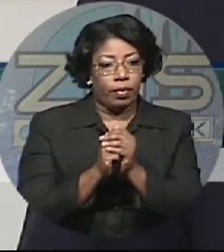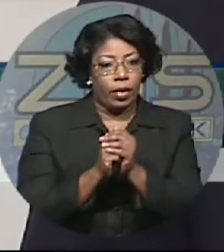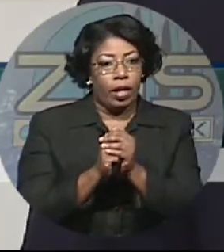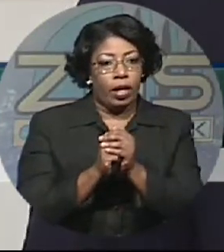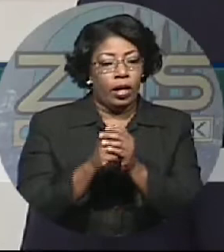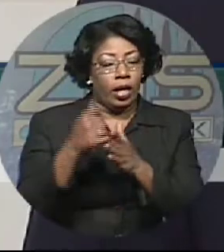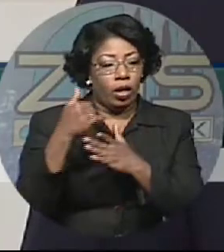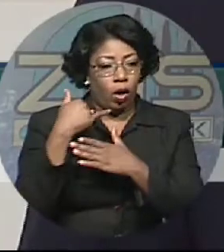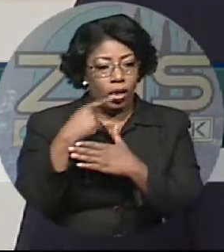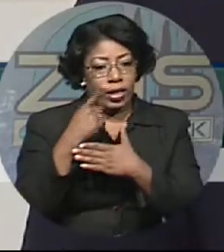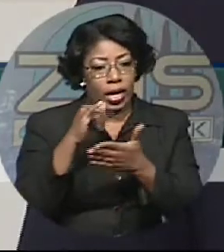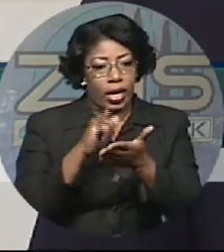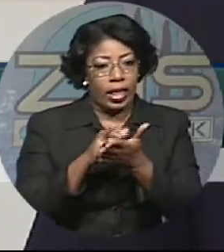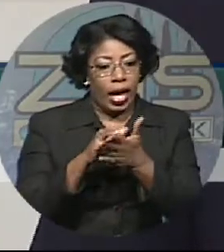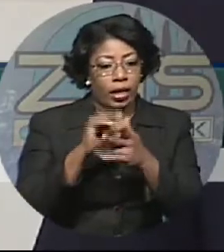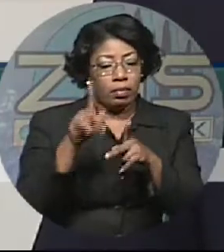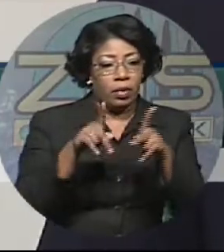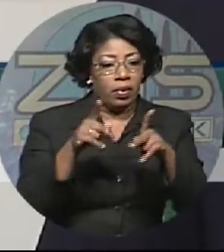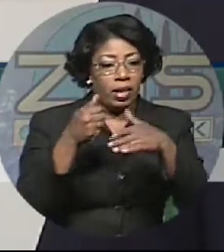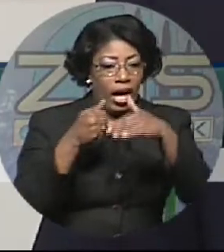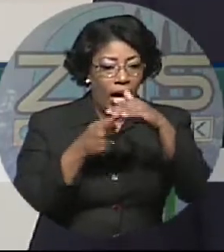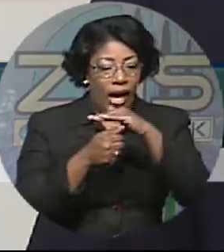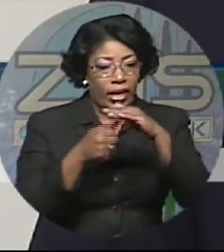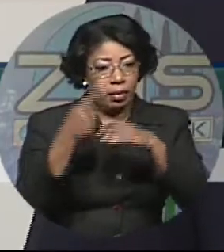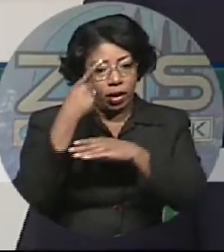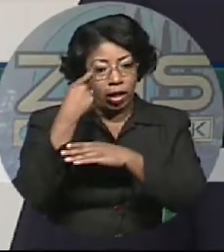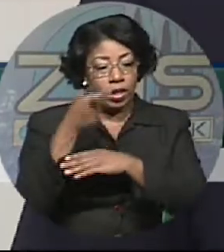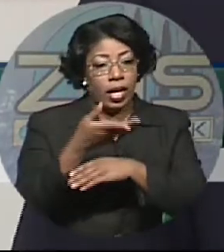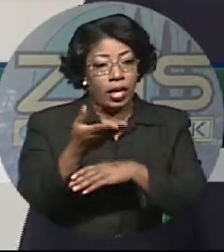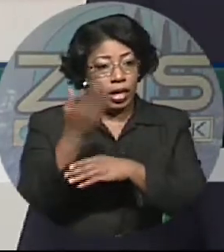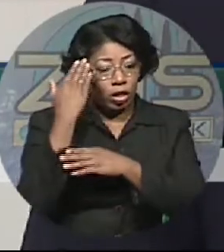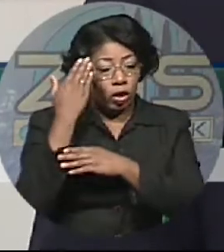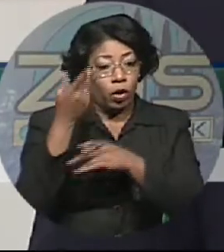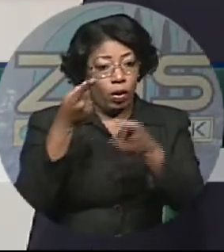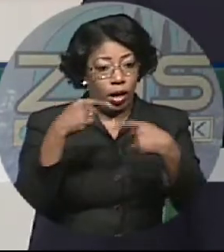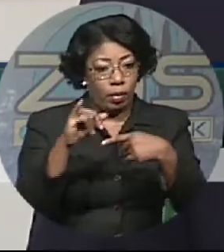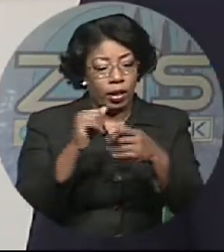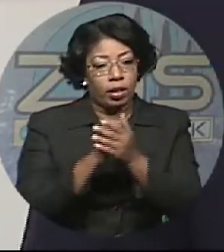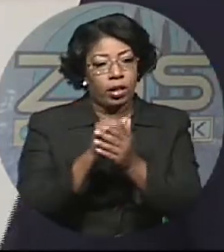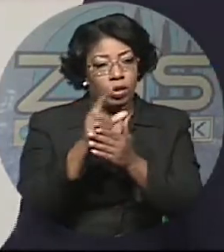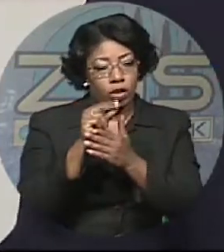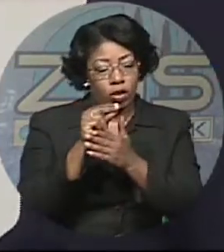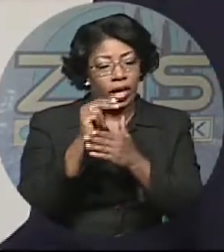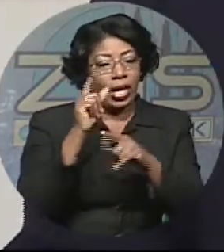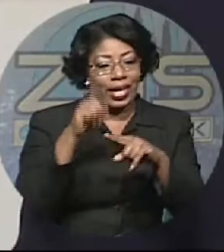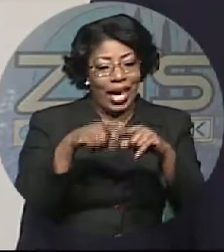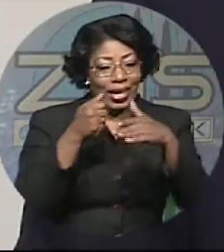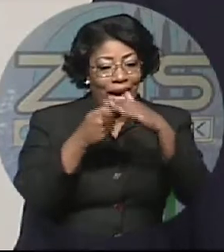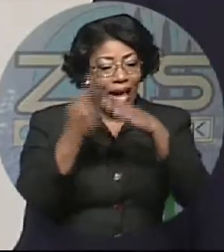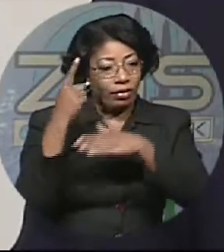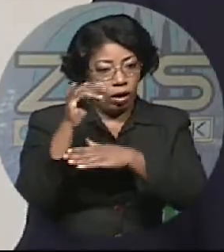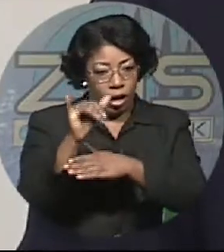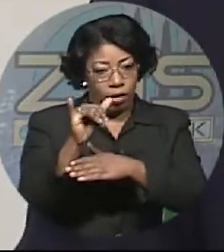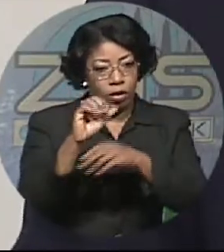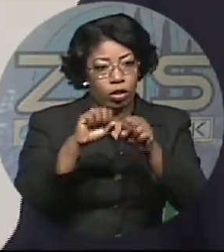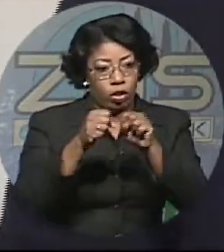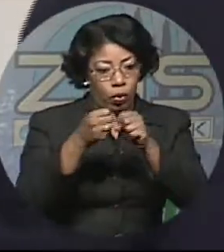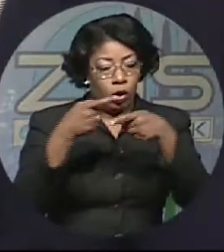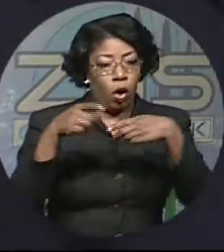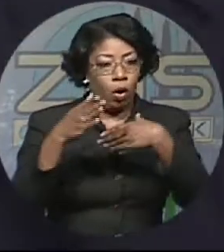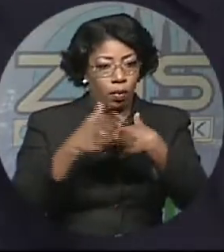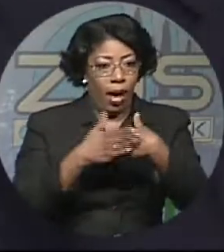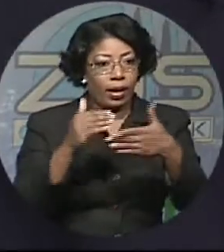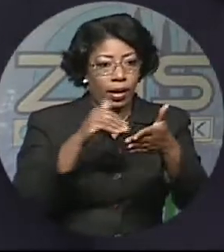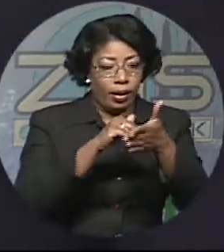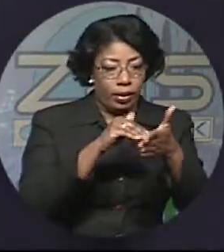hiding because they knew you were coming. Well, they can't hide forever. And so that's why you have to go back. And what it means, for example, is